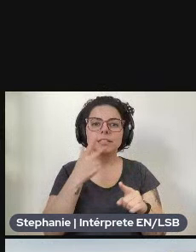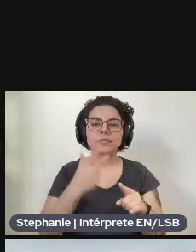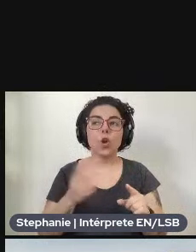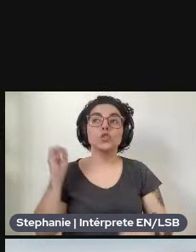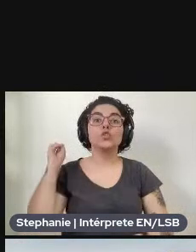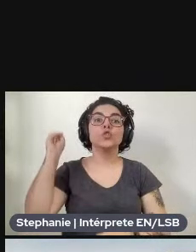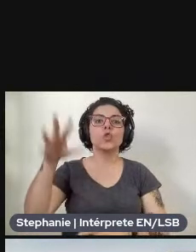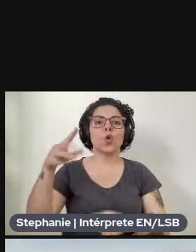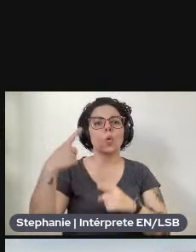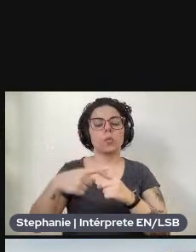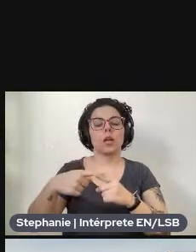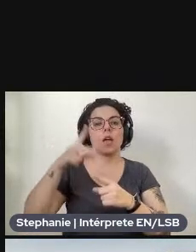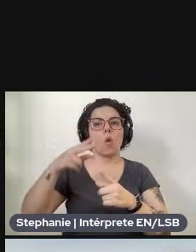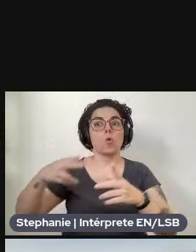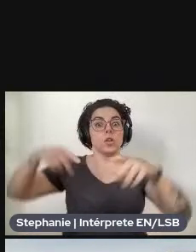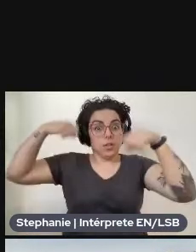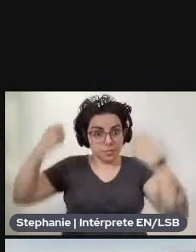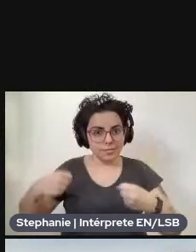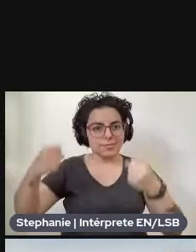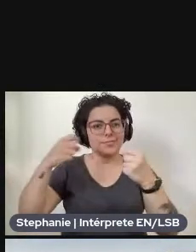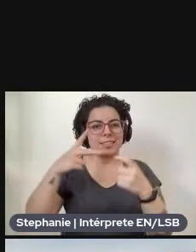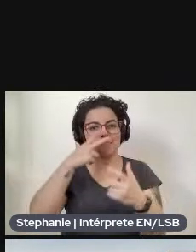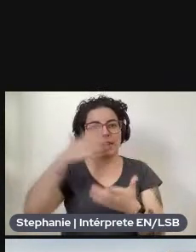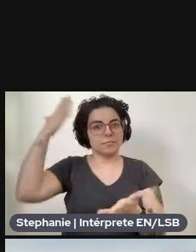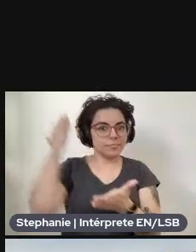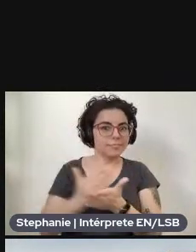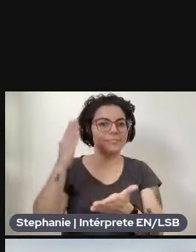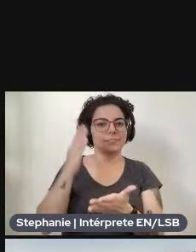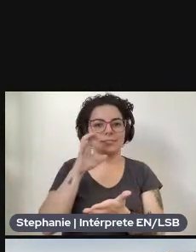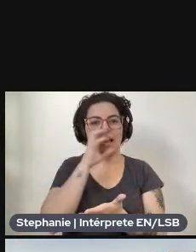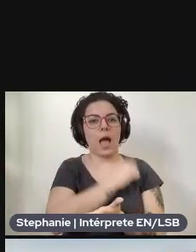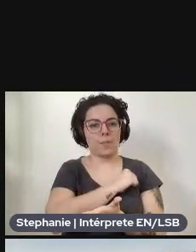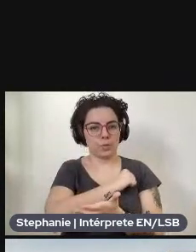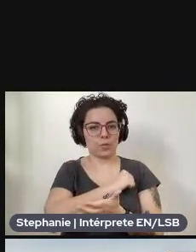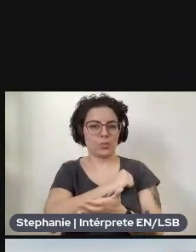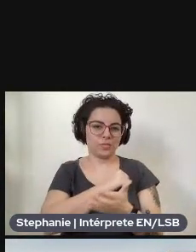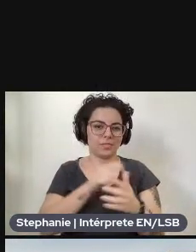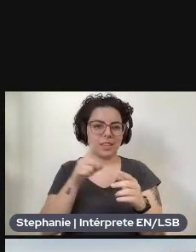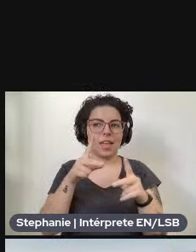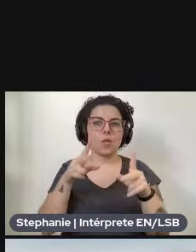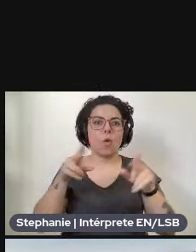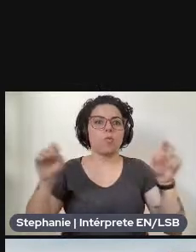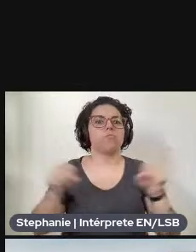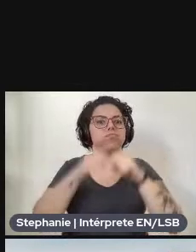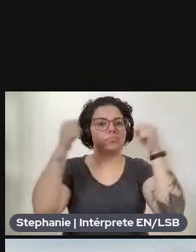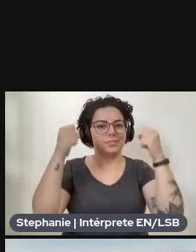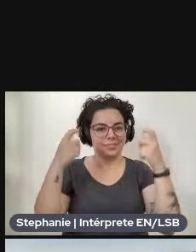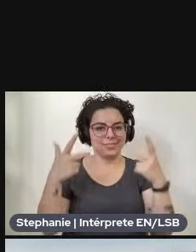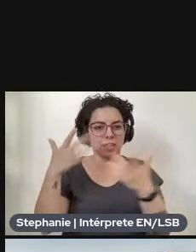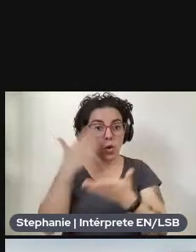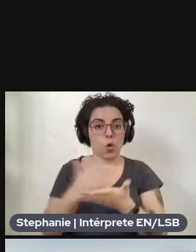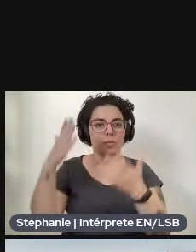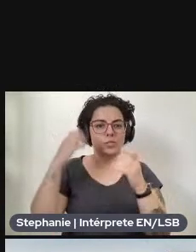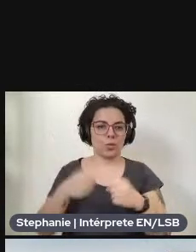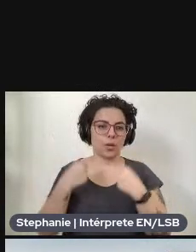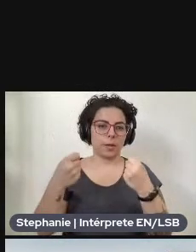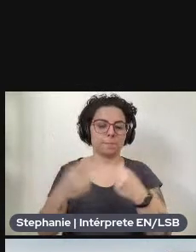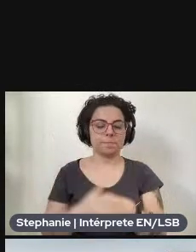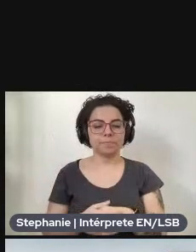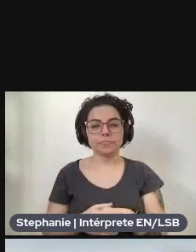contemporary Spanish, it means something like he started, so he quickly ran back to his house.